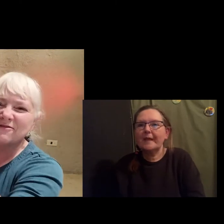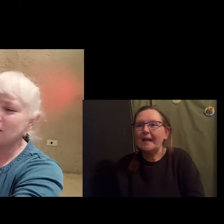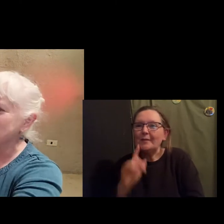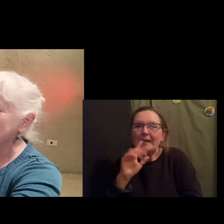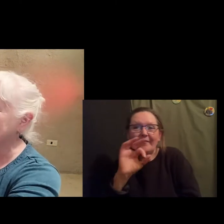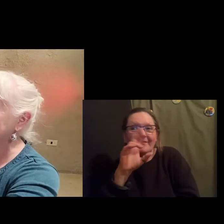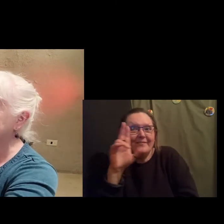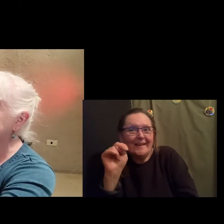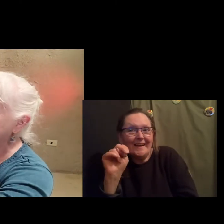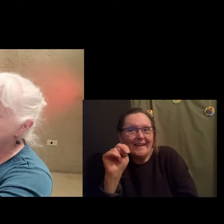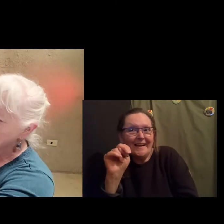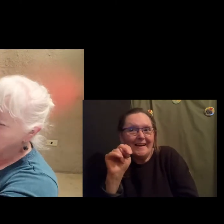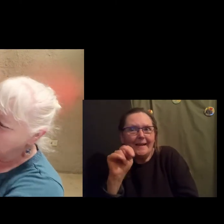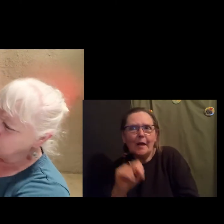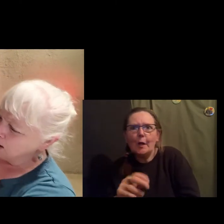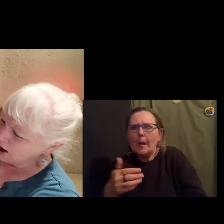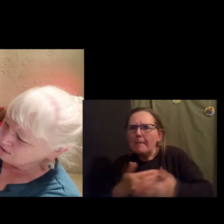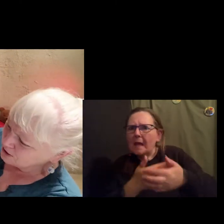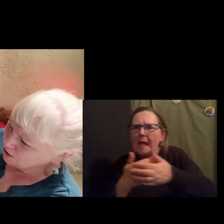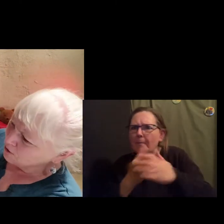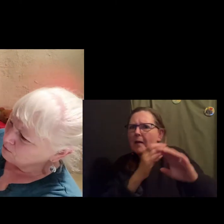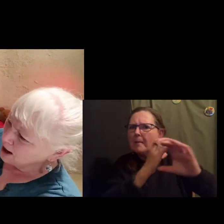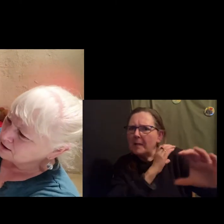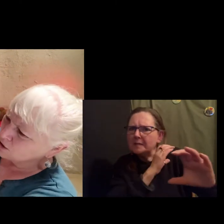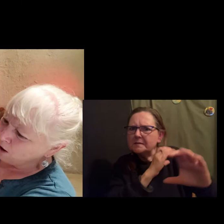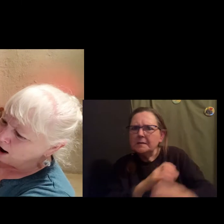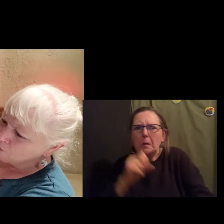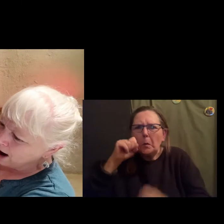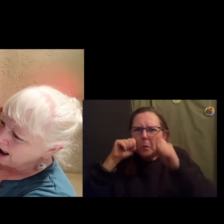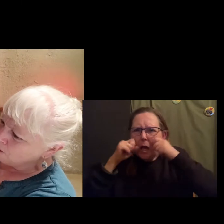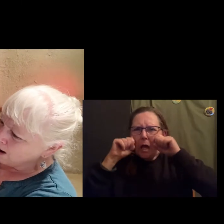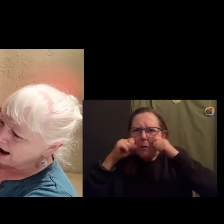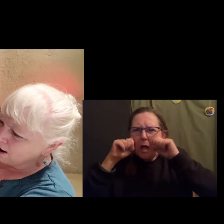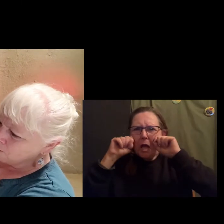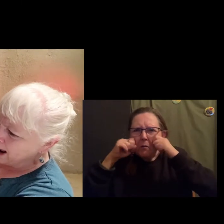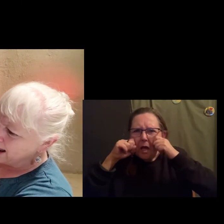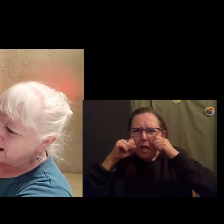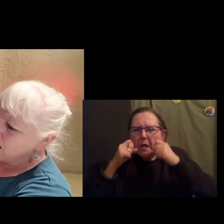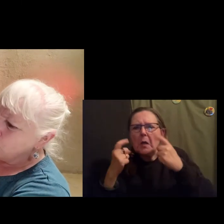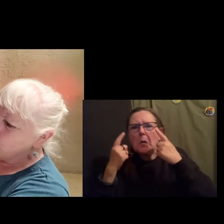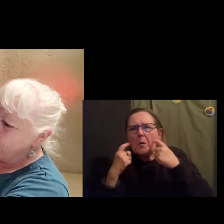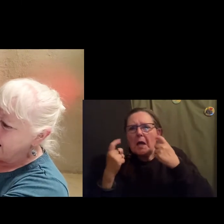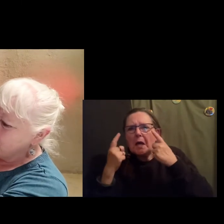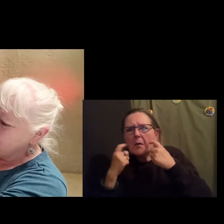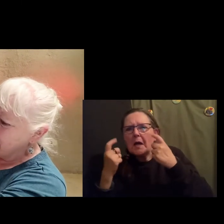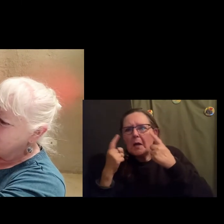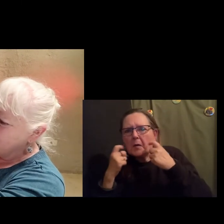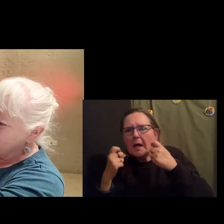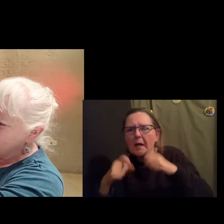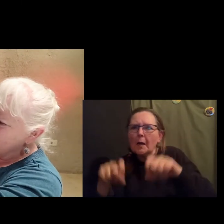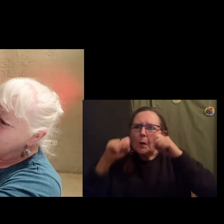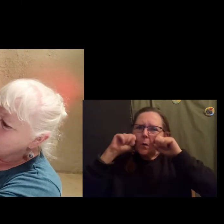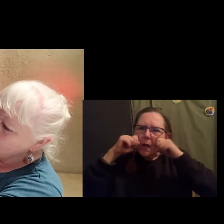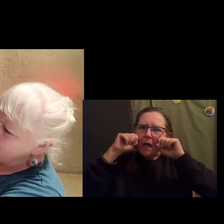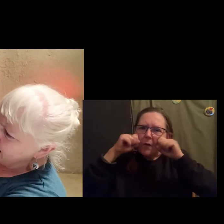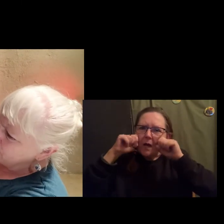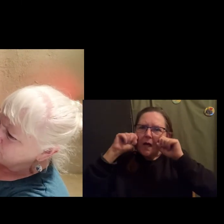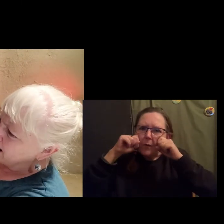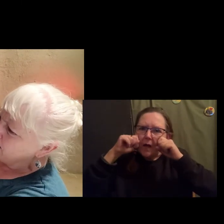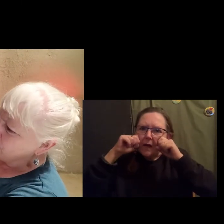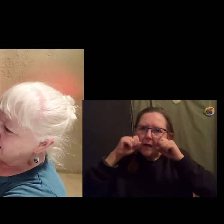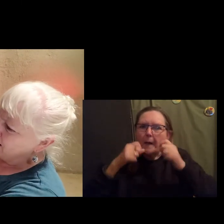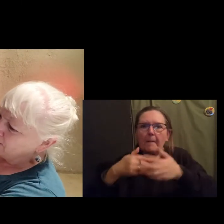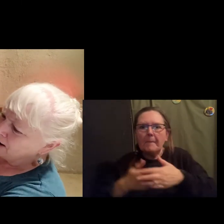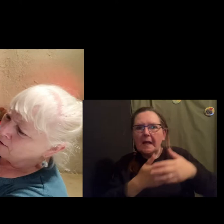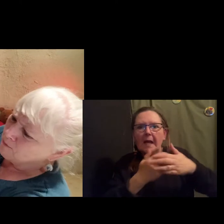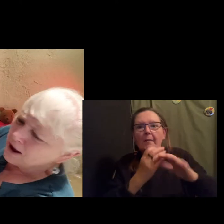Isn't this a fun book? The babies on the bus cry where, where, where, where, where, where, where,